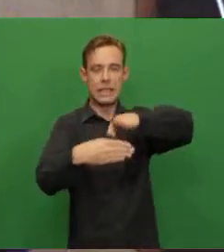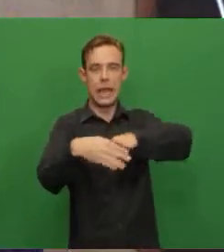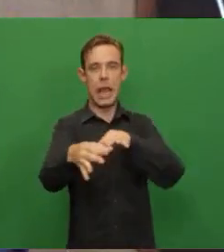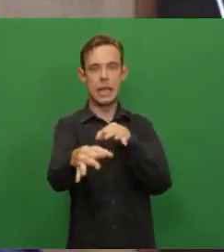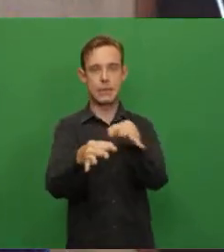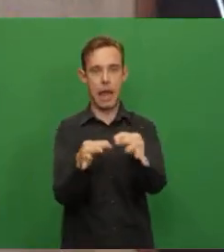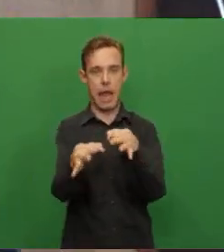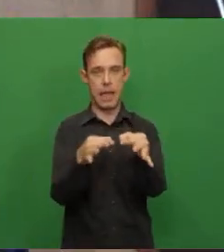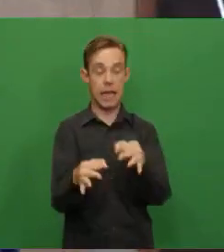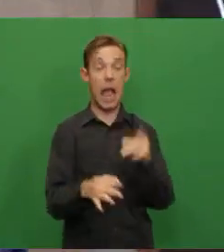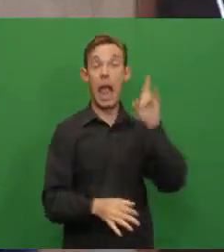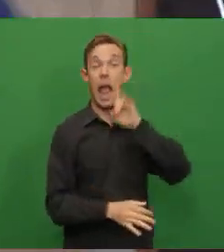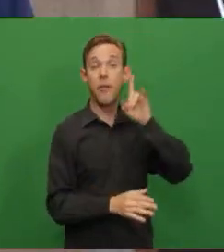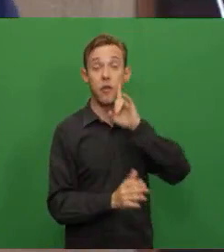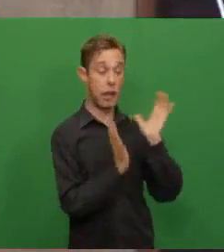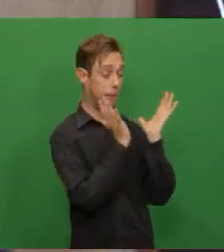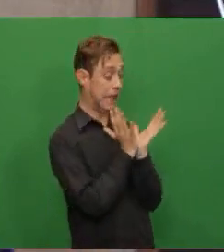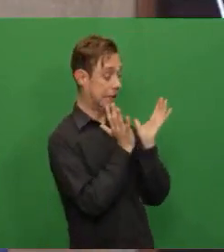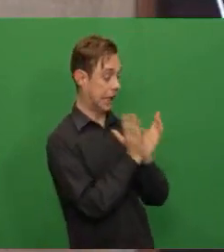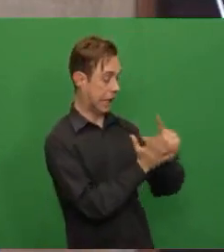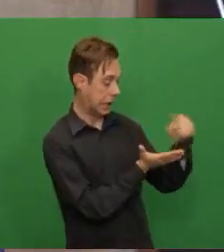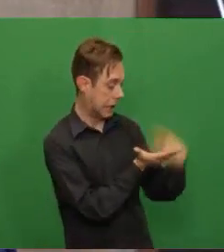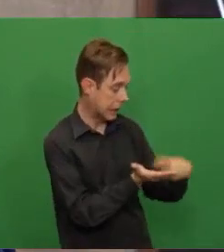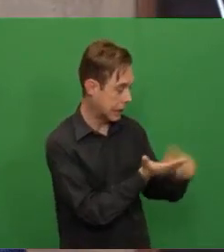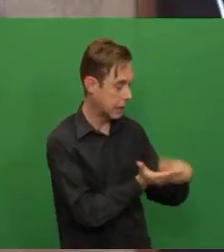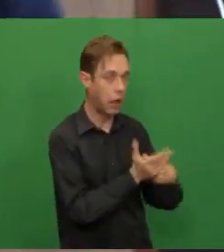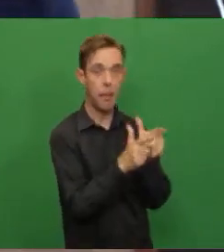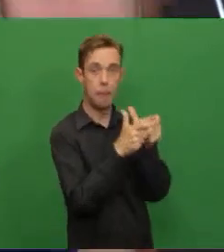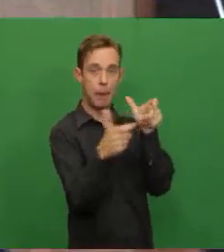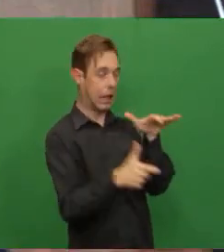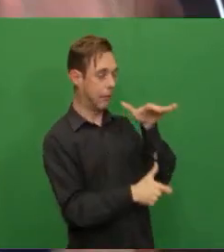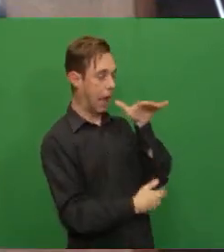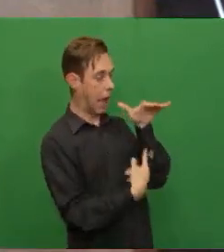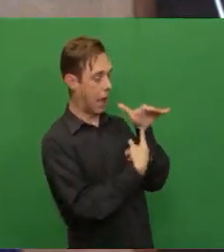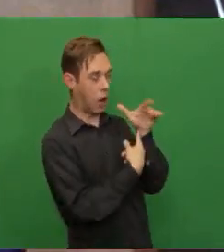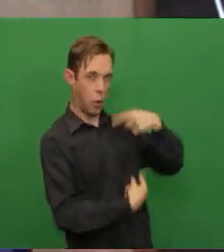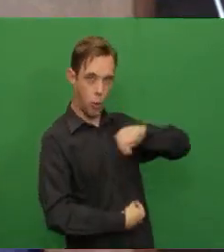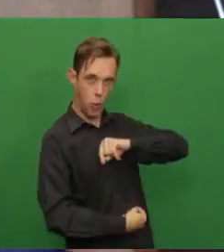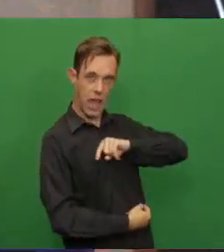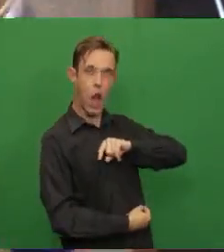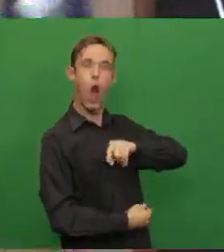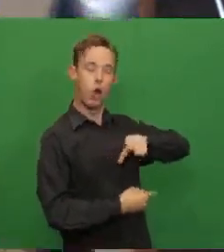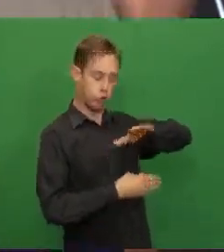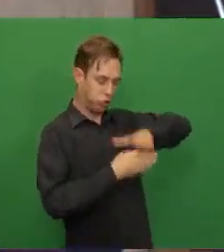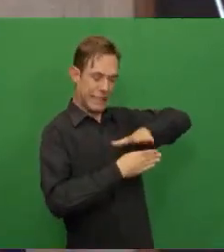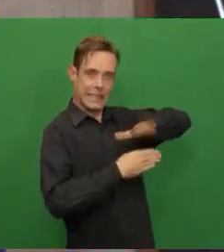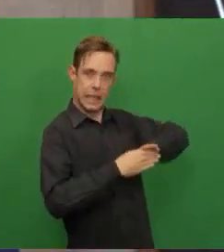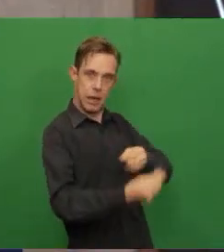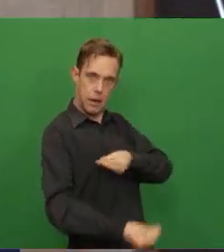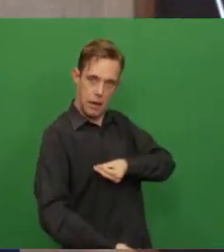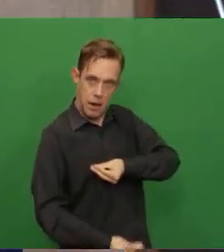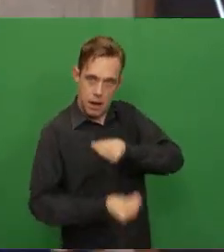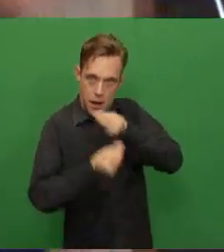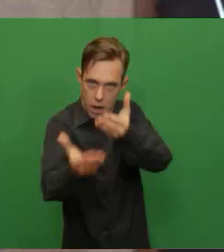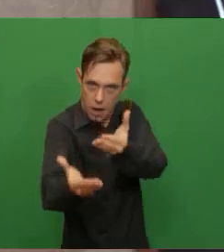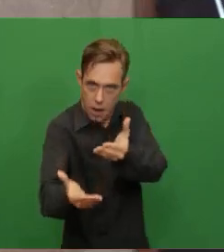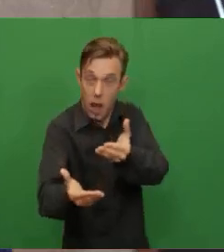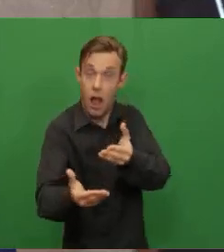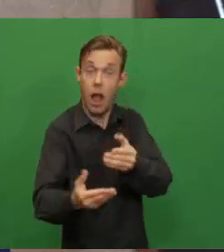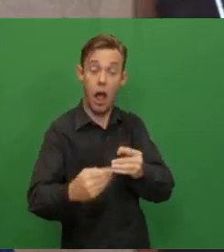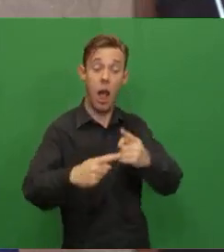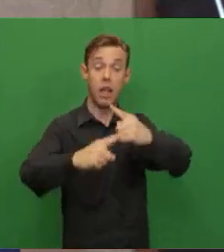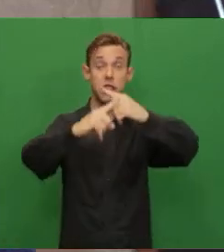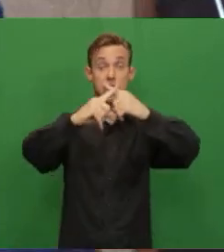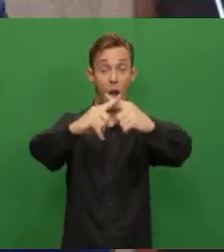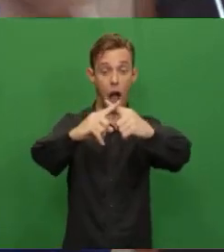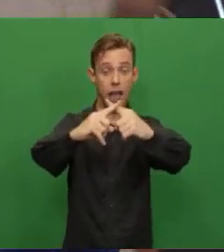every meeting, the Reserve Bank must explain why inflation might be within the target or might not